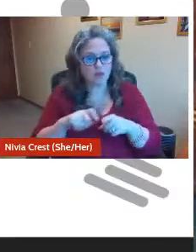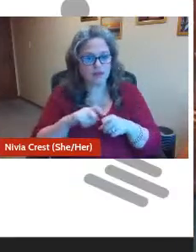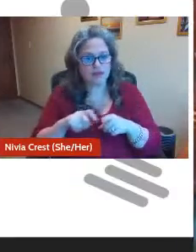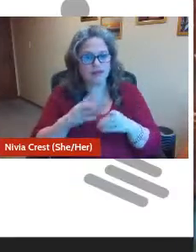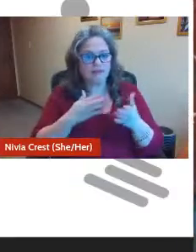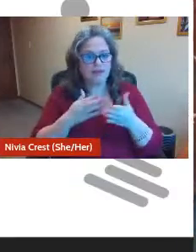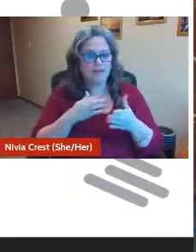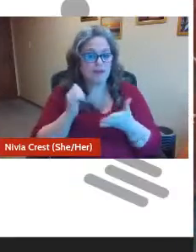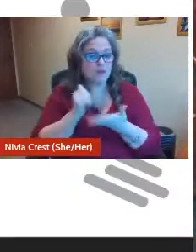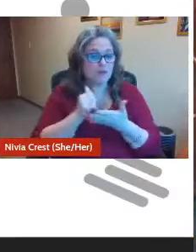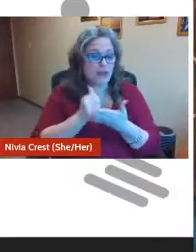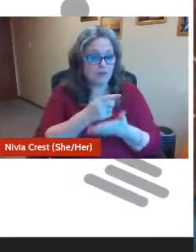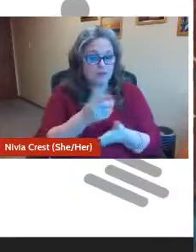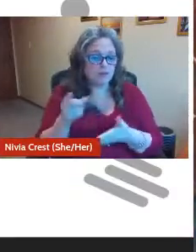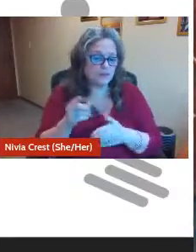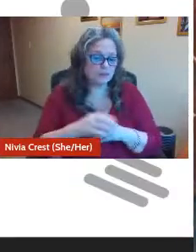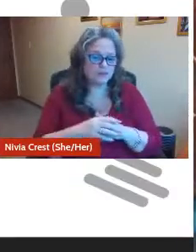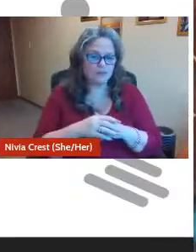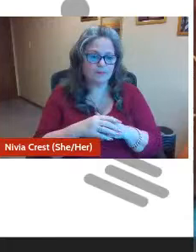to